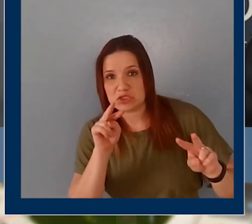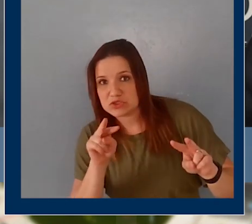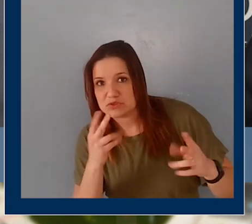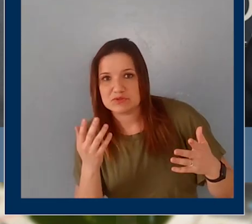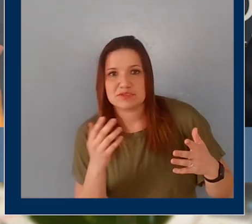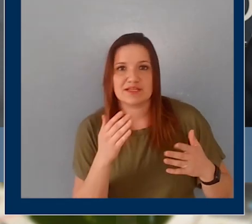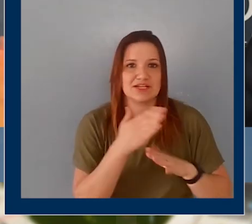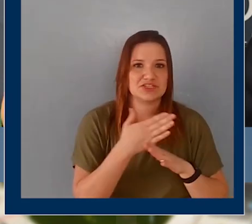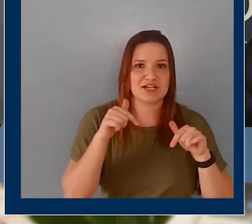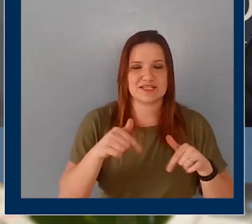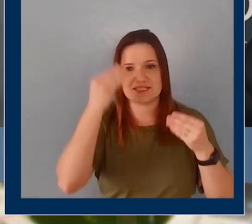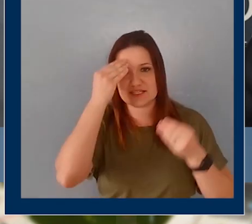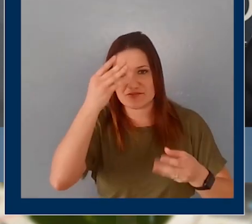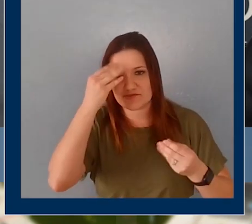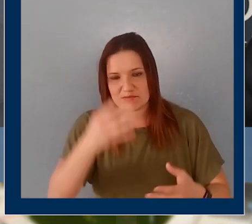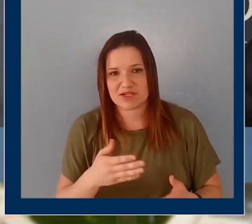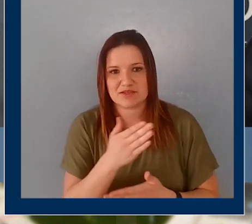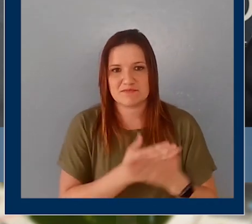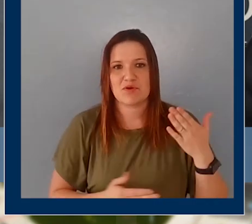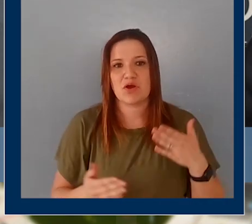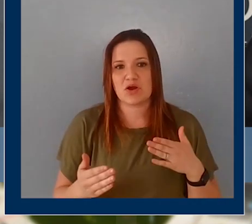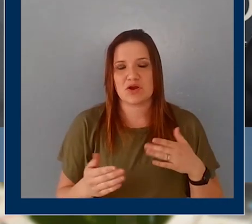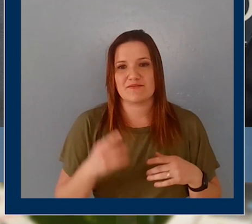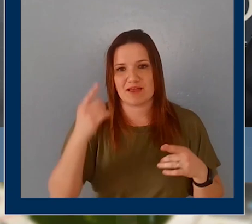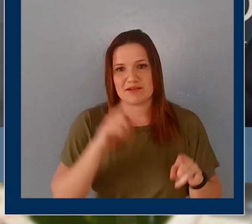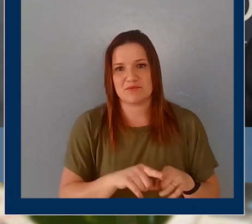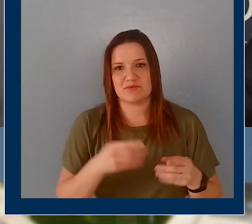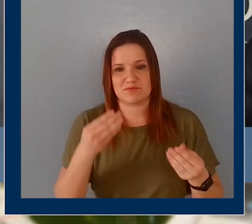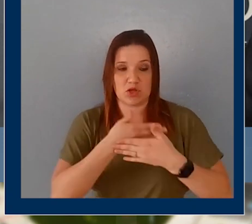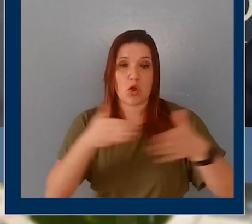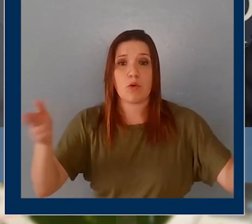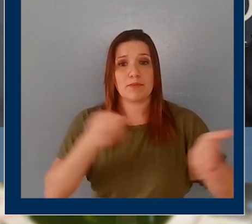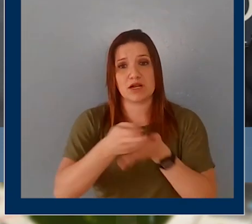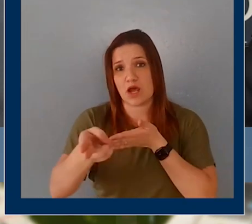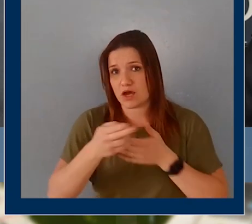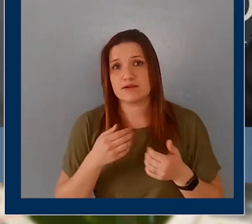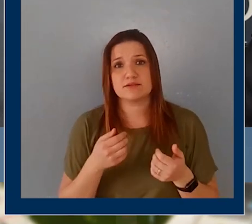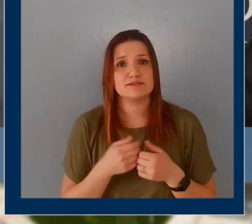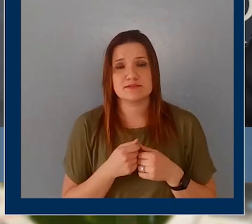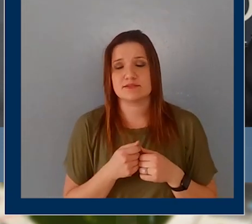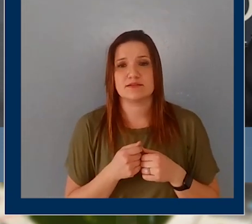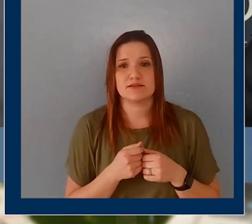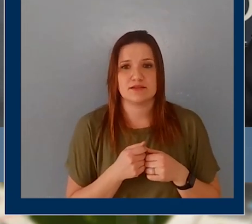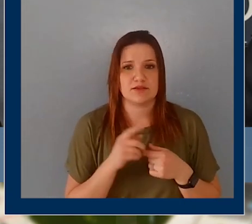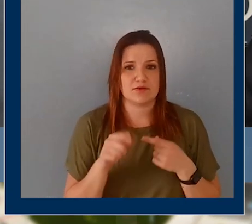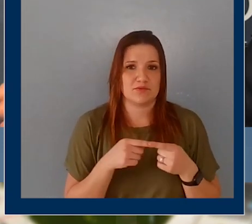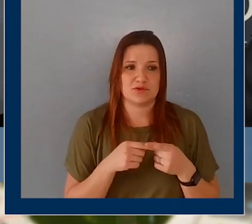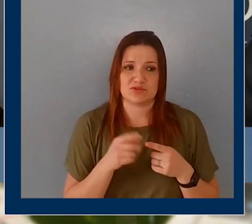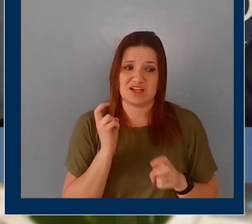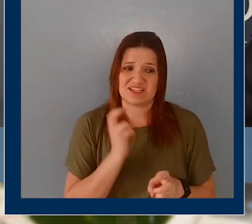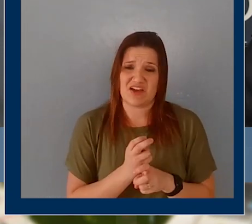Center Rotary, which I am a member of. That event's going to be January 26th at noon. And so it will probably